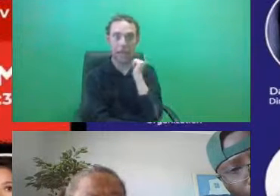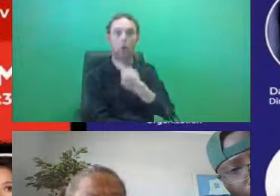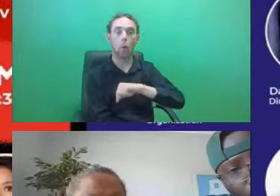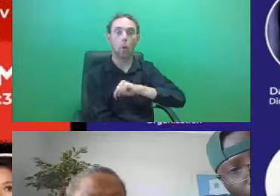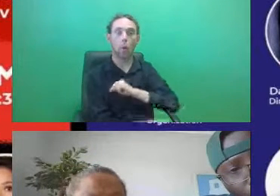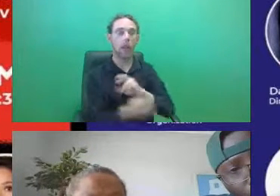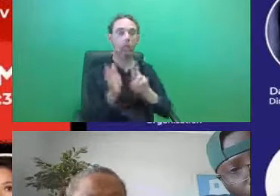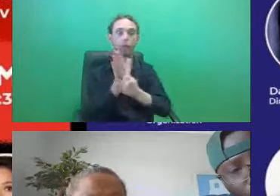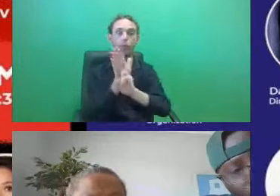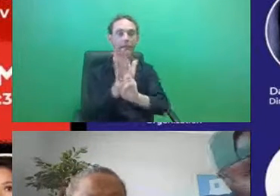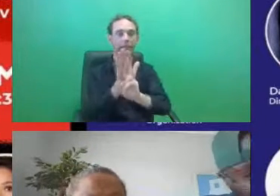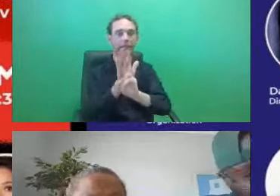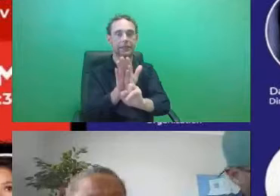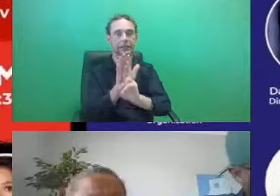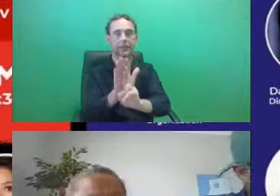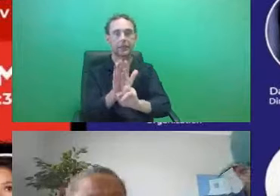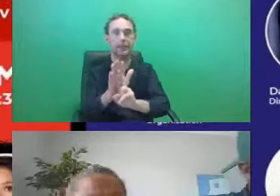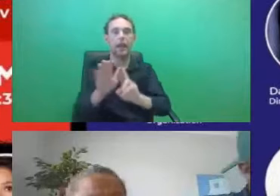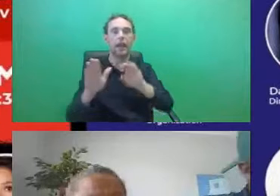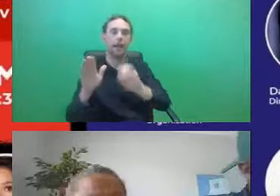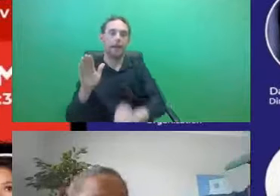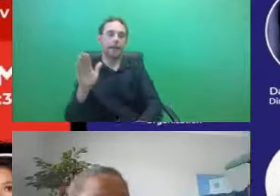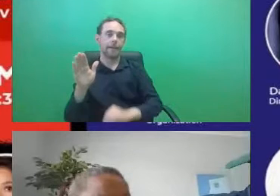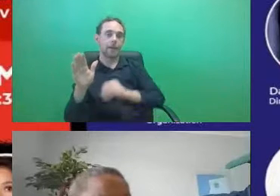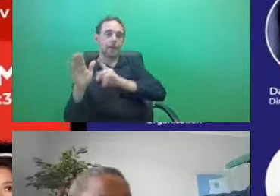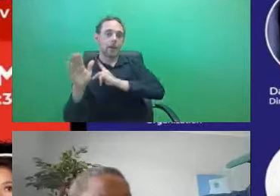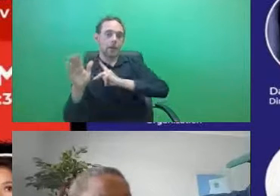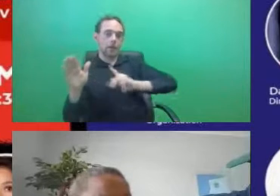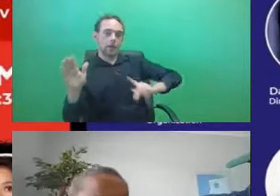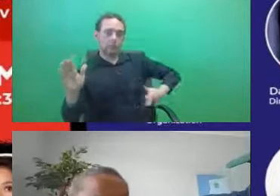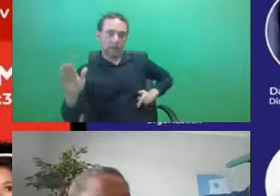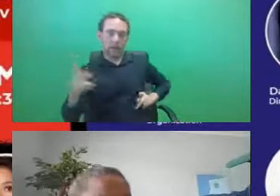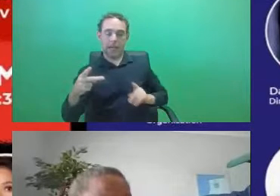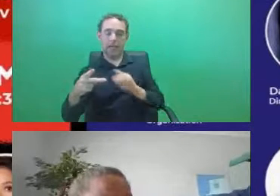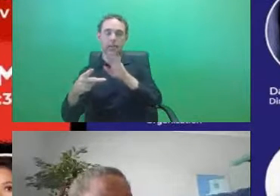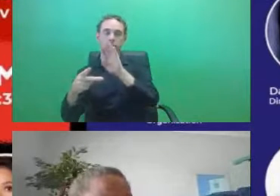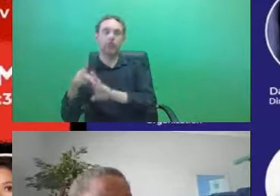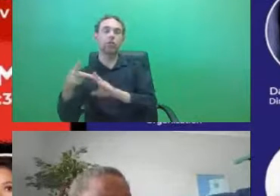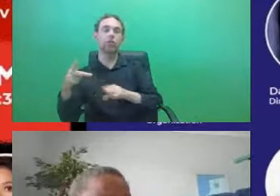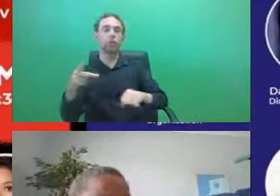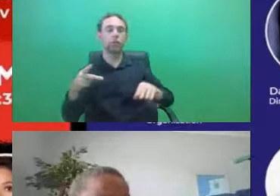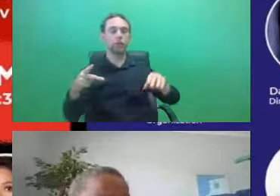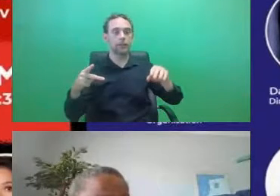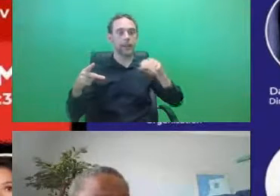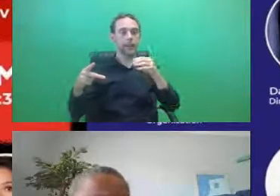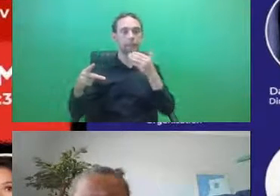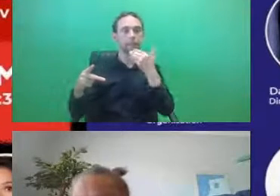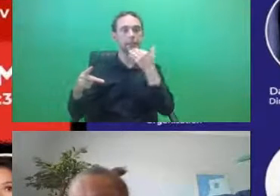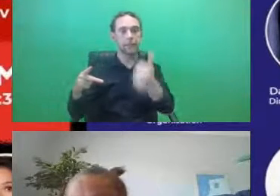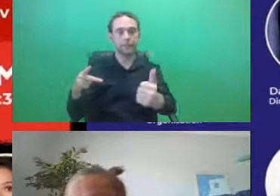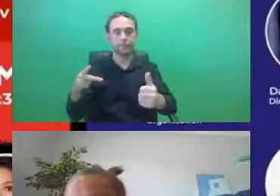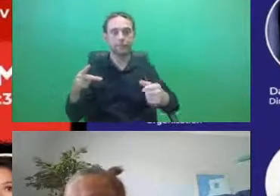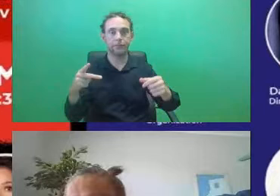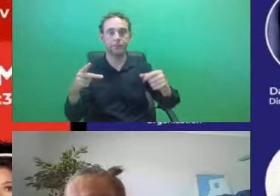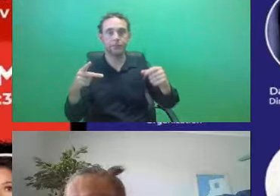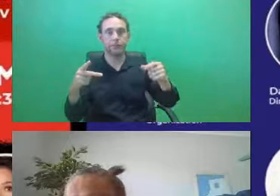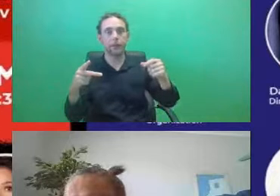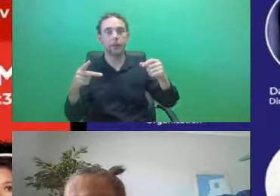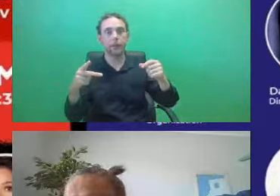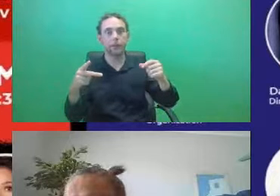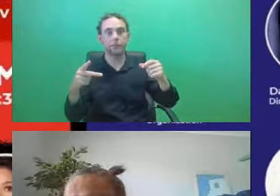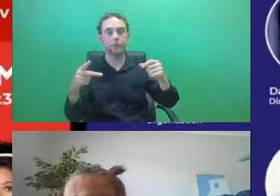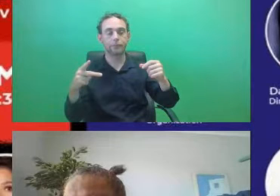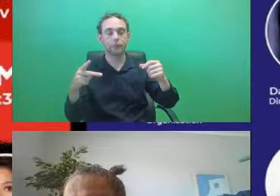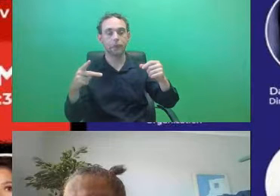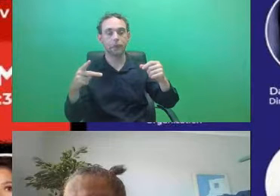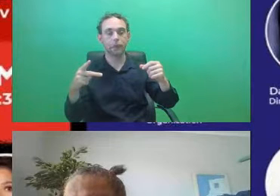we had representation from eThekwini Municipality, and the eThekwini Municipality has committed